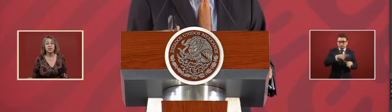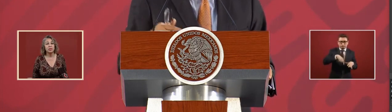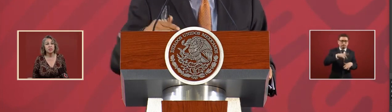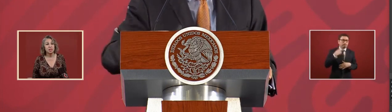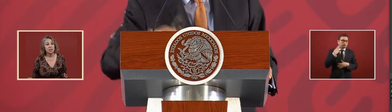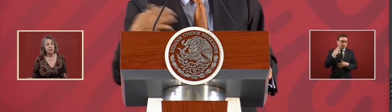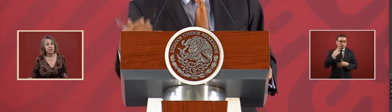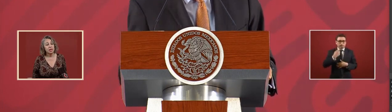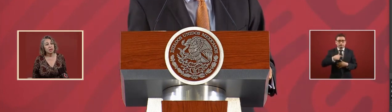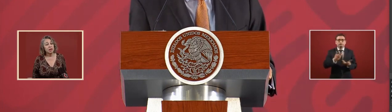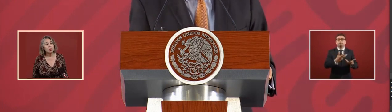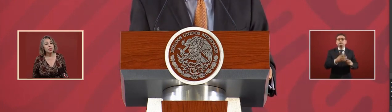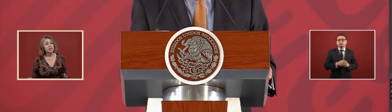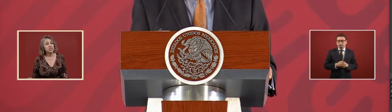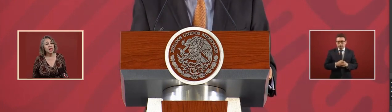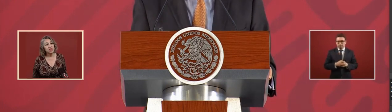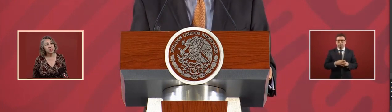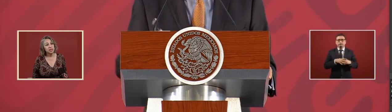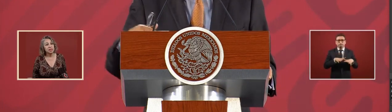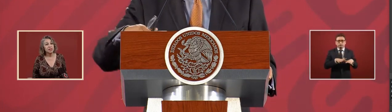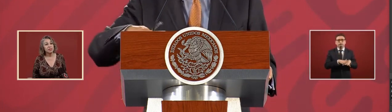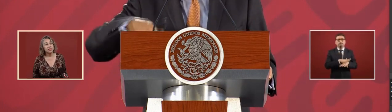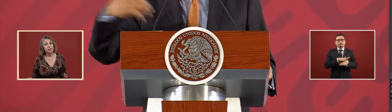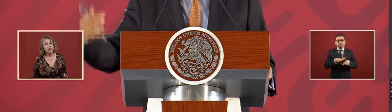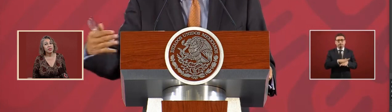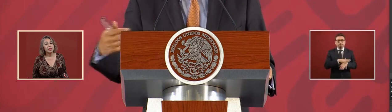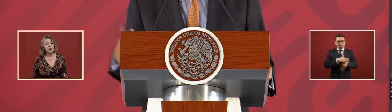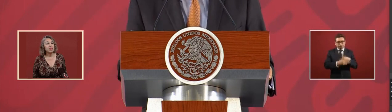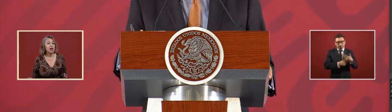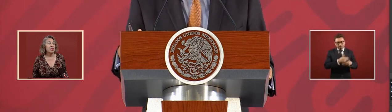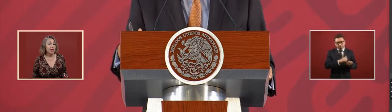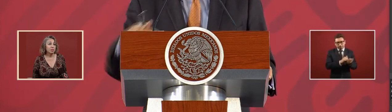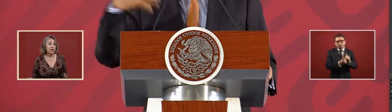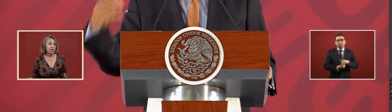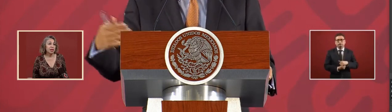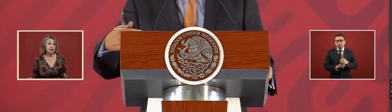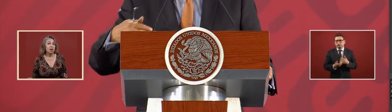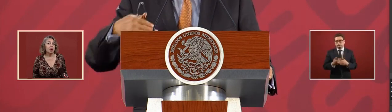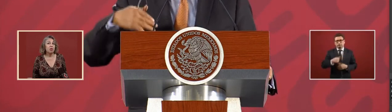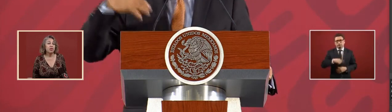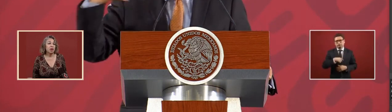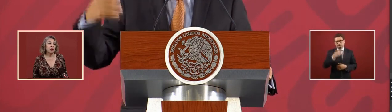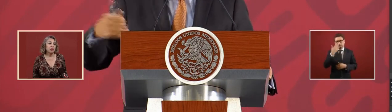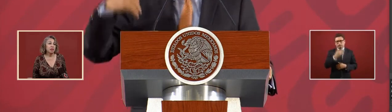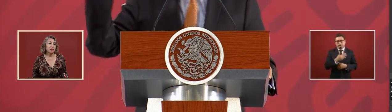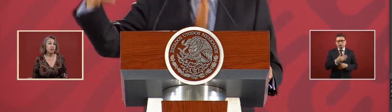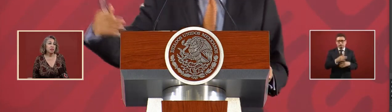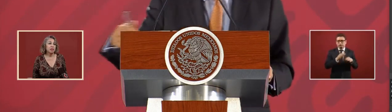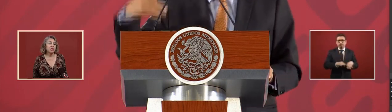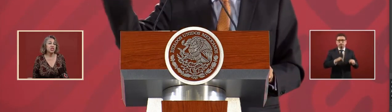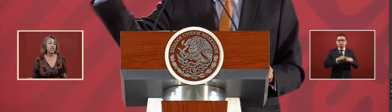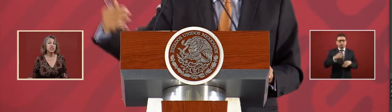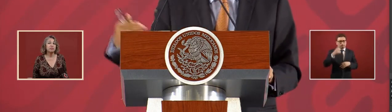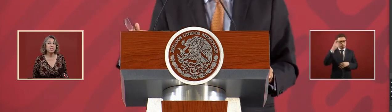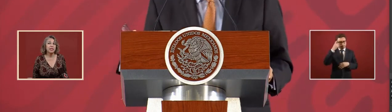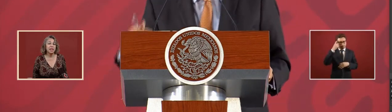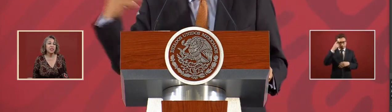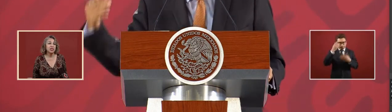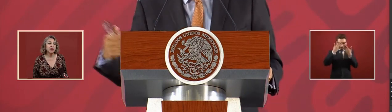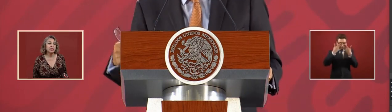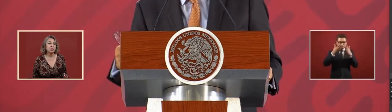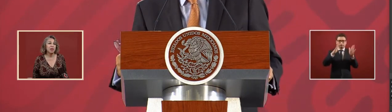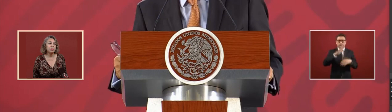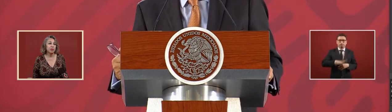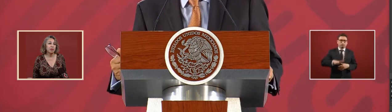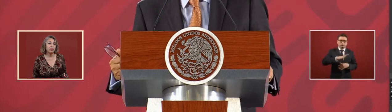of news, with the changes that are now happening, overall the change of